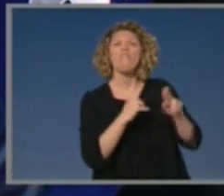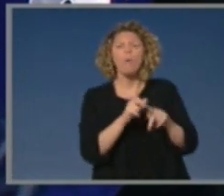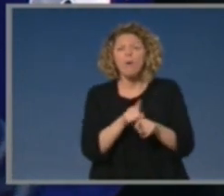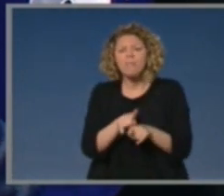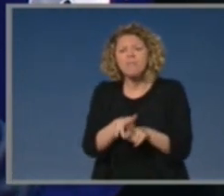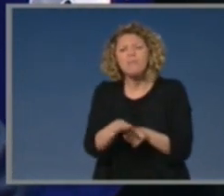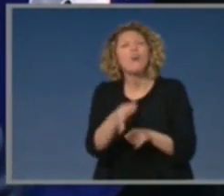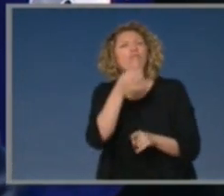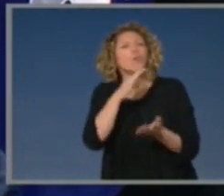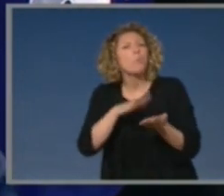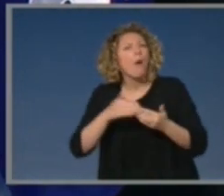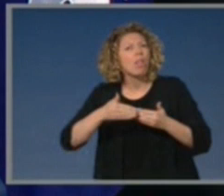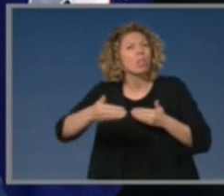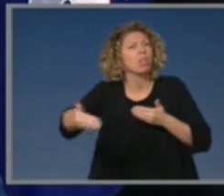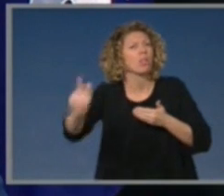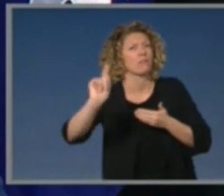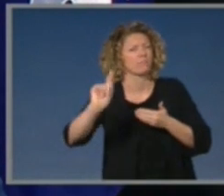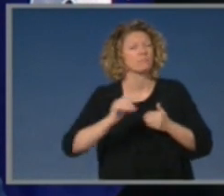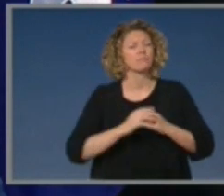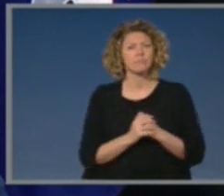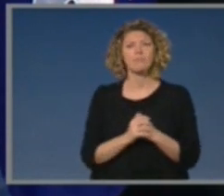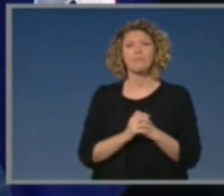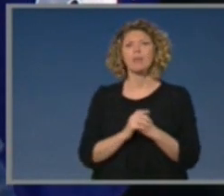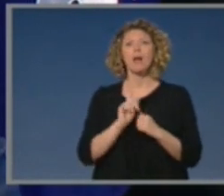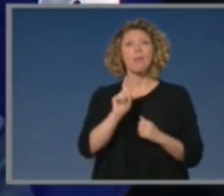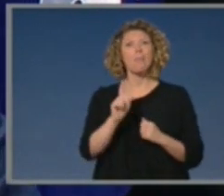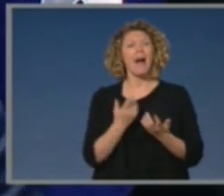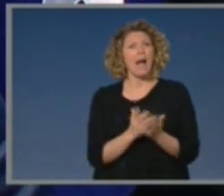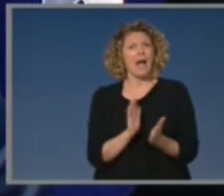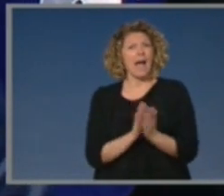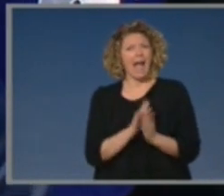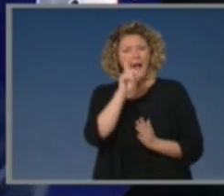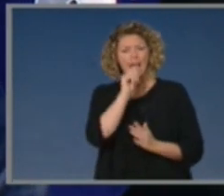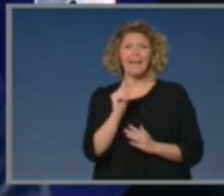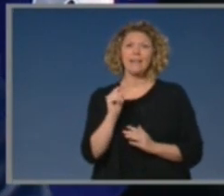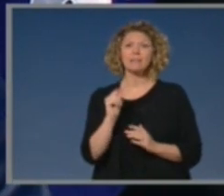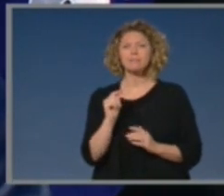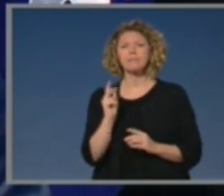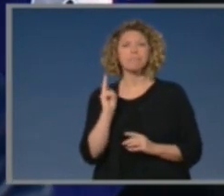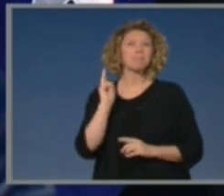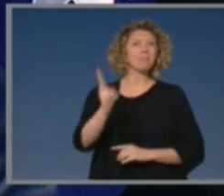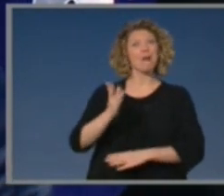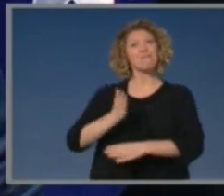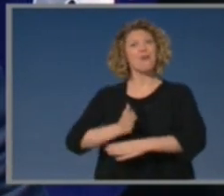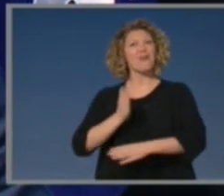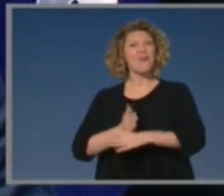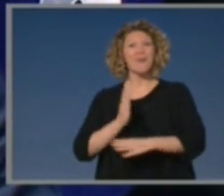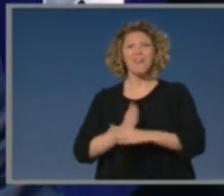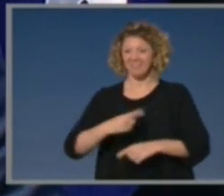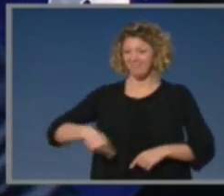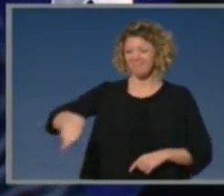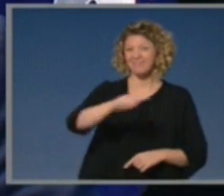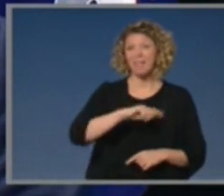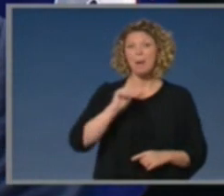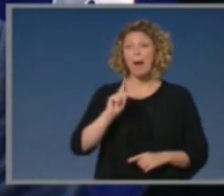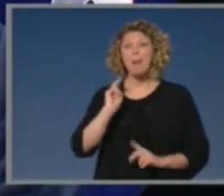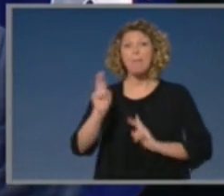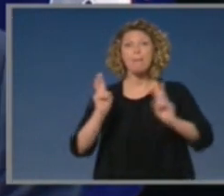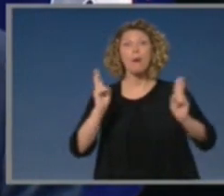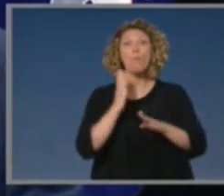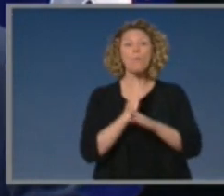ahead. But to get Australia back to work, we have to get Australians back to work in a COVID-safe